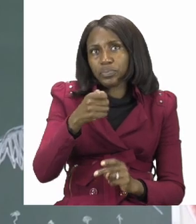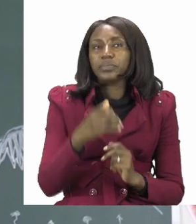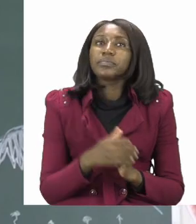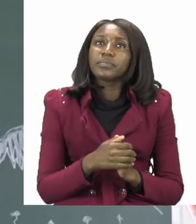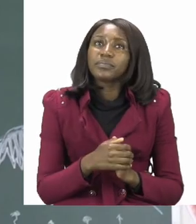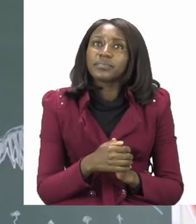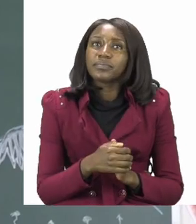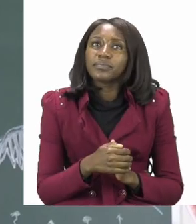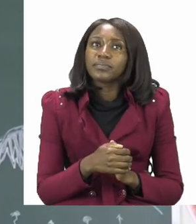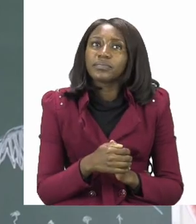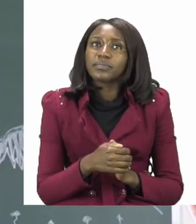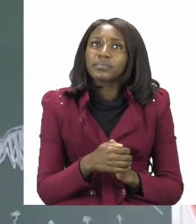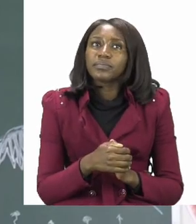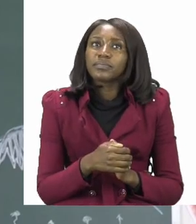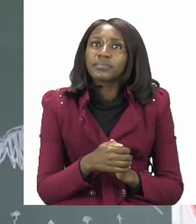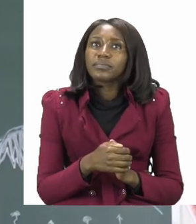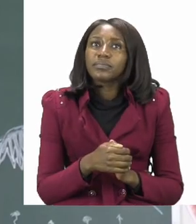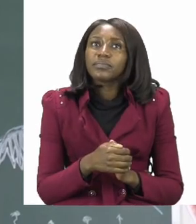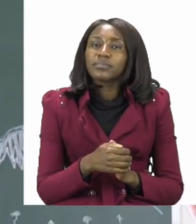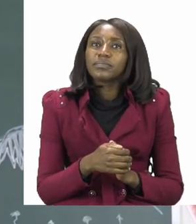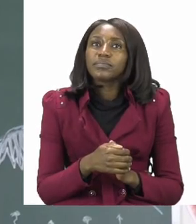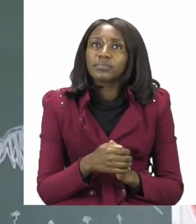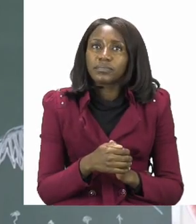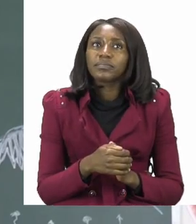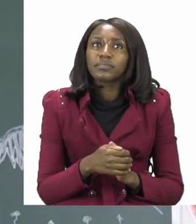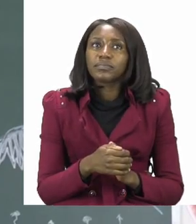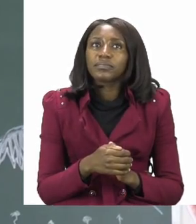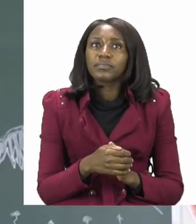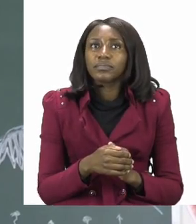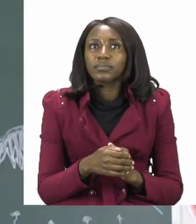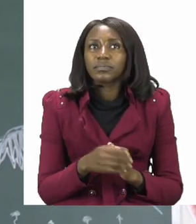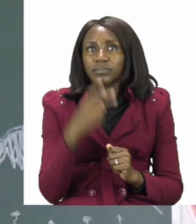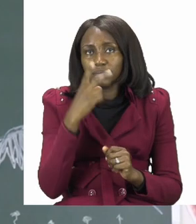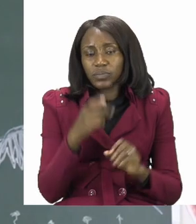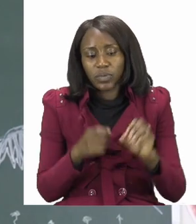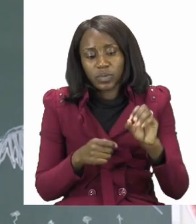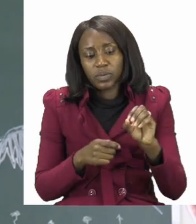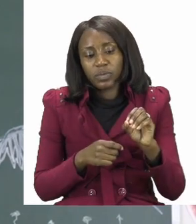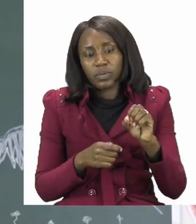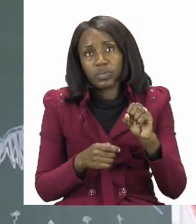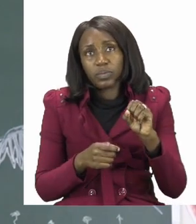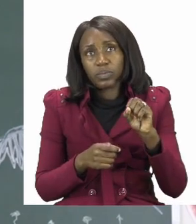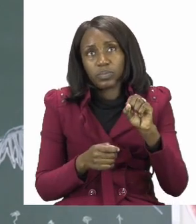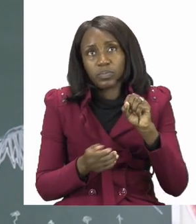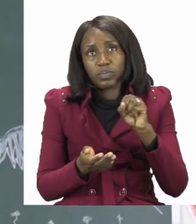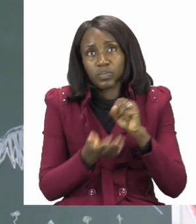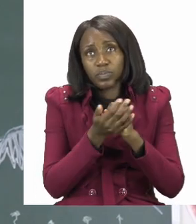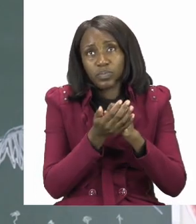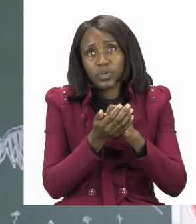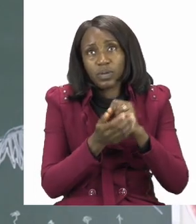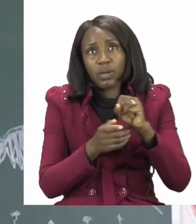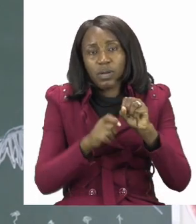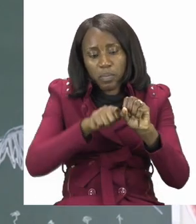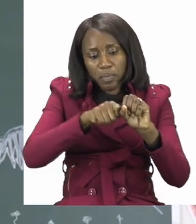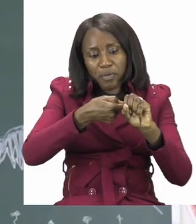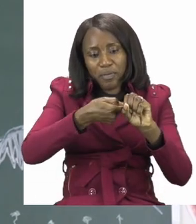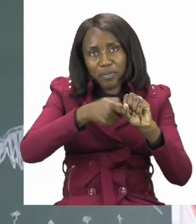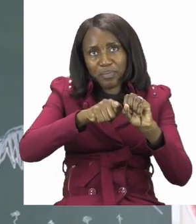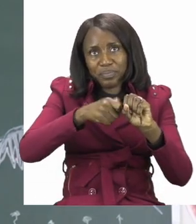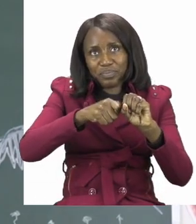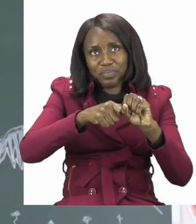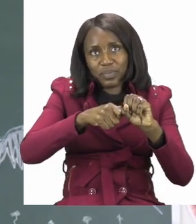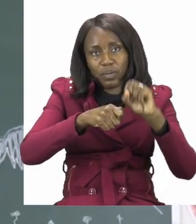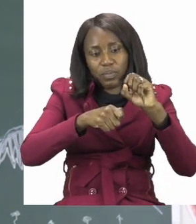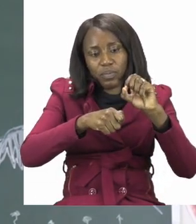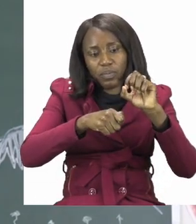and this key or the keys that we use is to unlock something. Here, this key can unlock